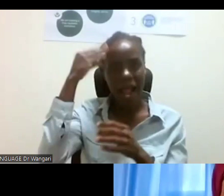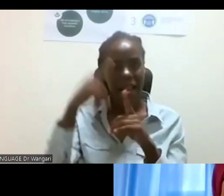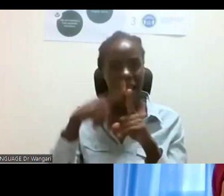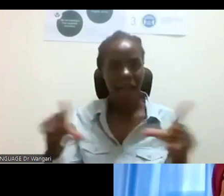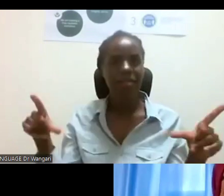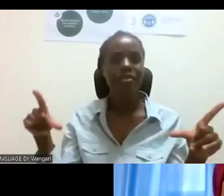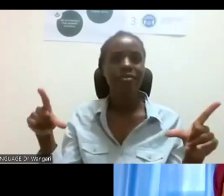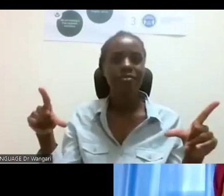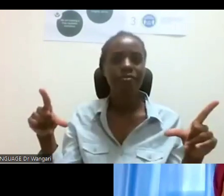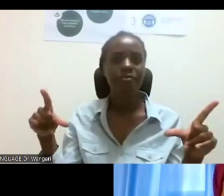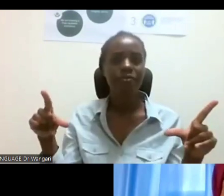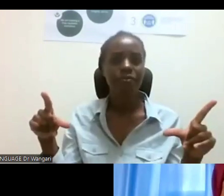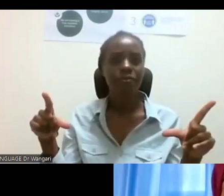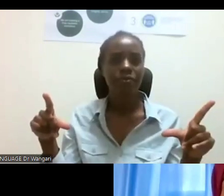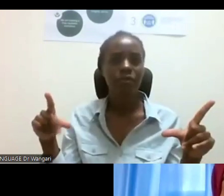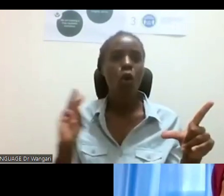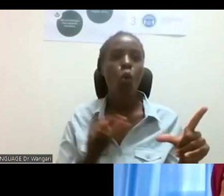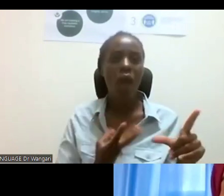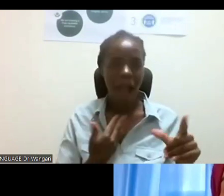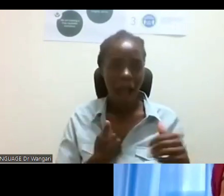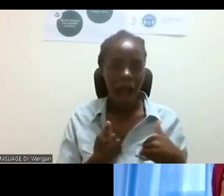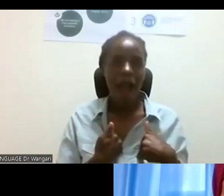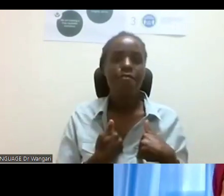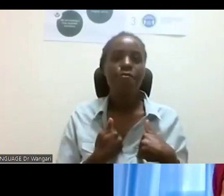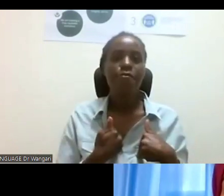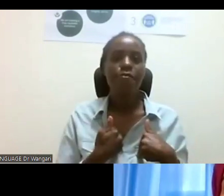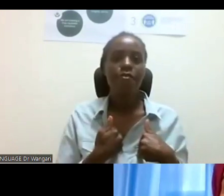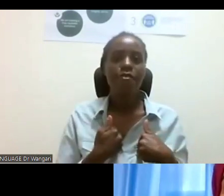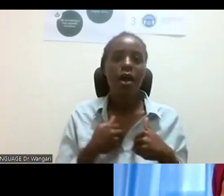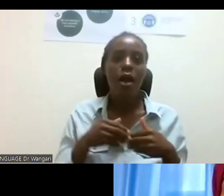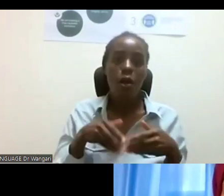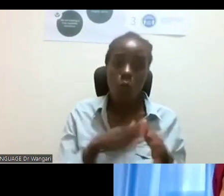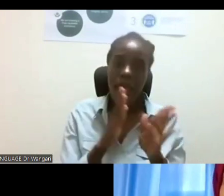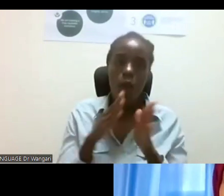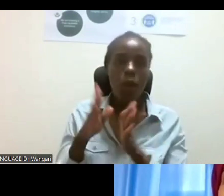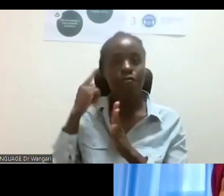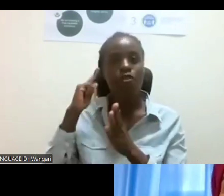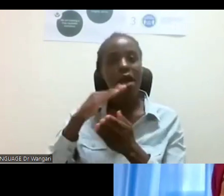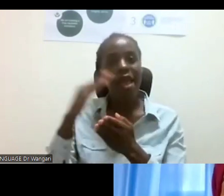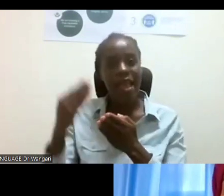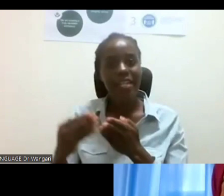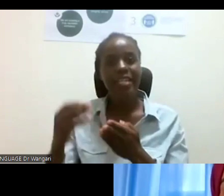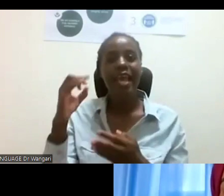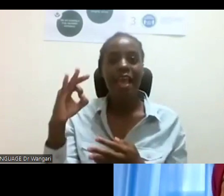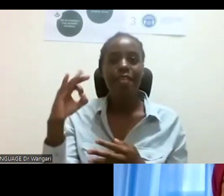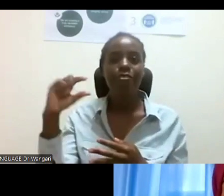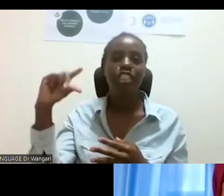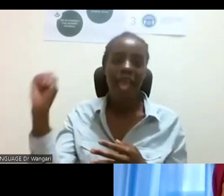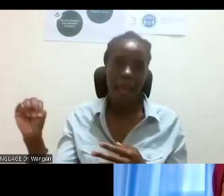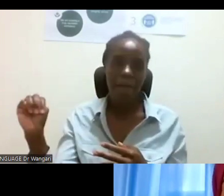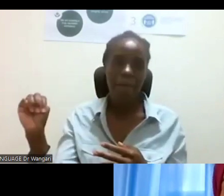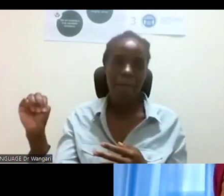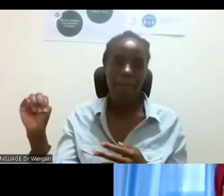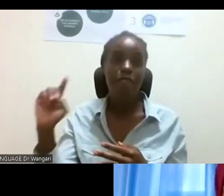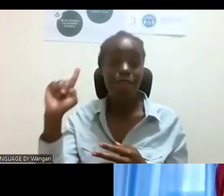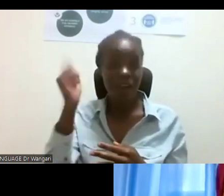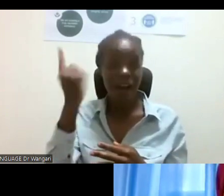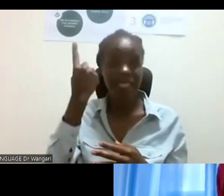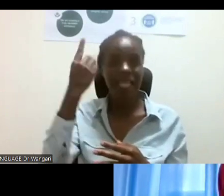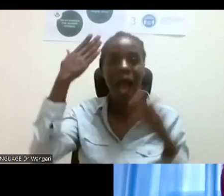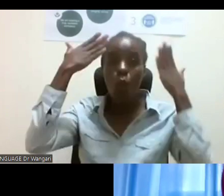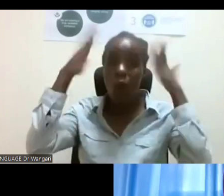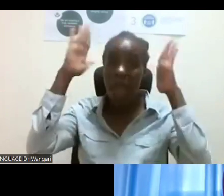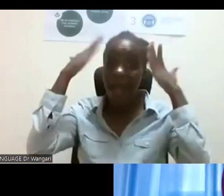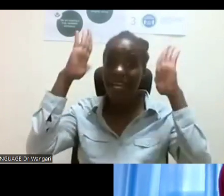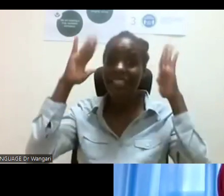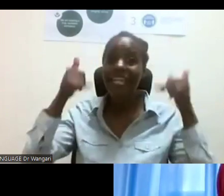trends towards ending FGM, there is a lot of awareness of it more that now it's